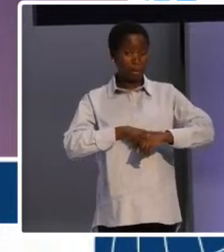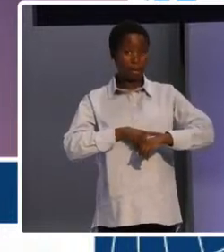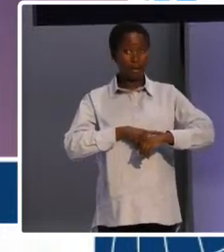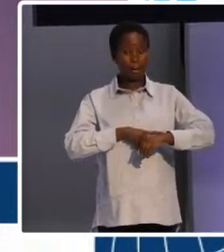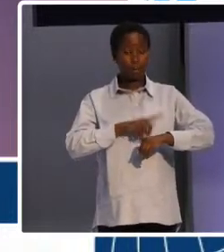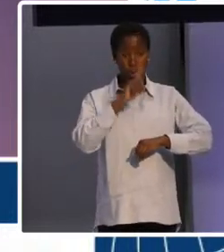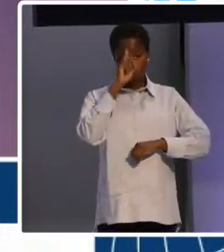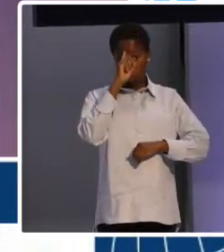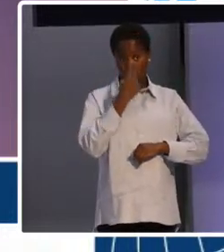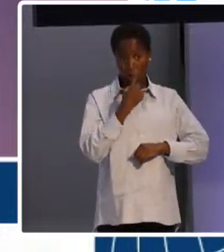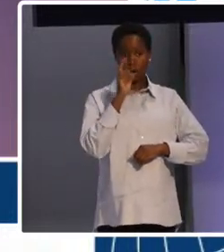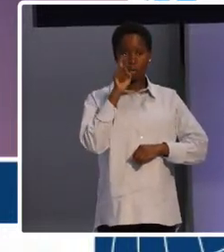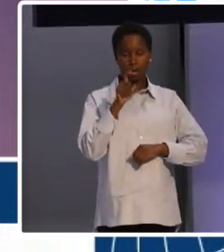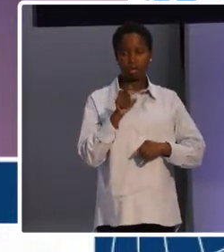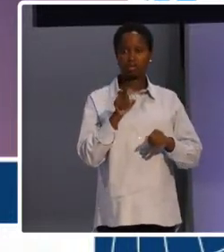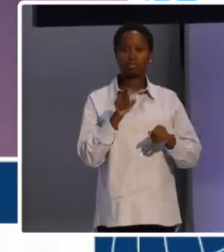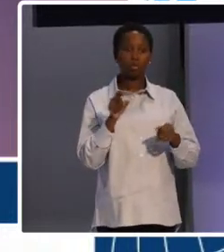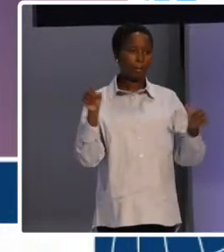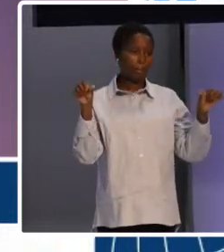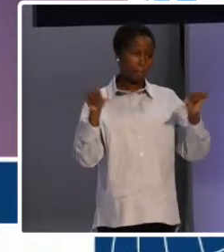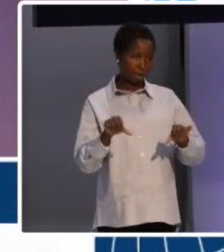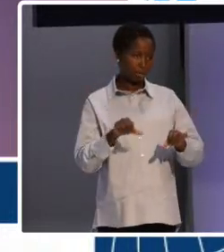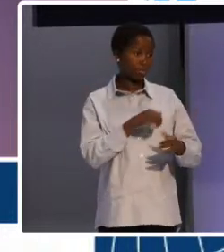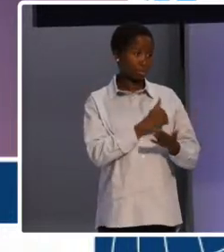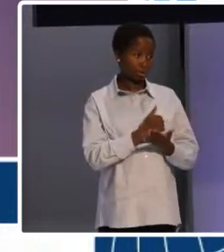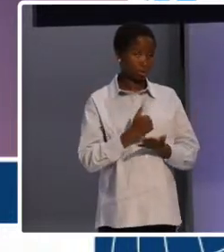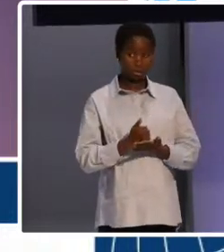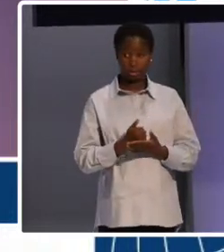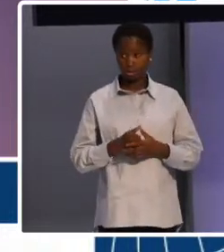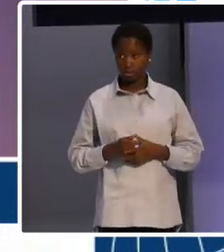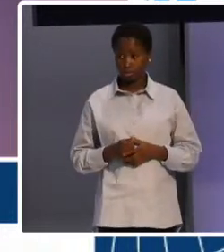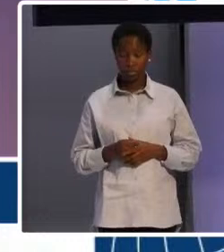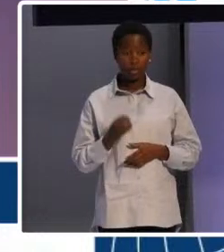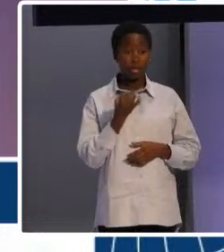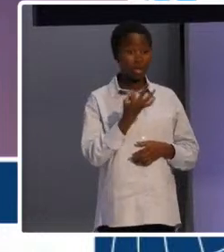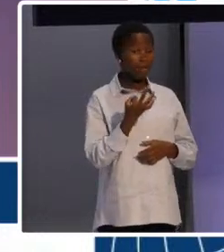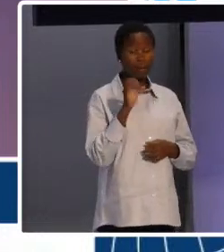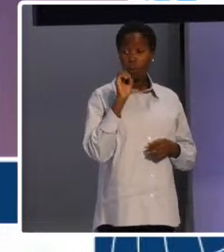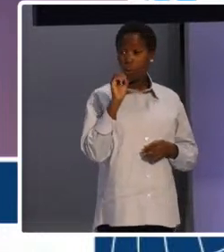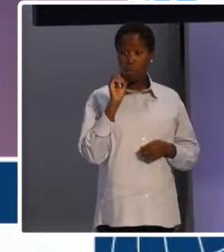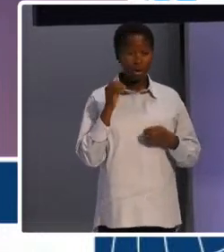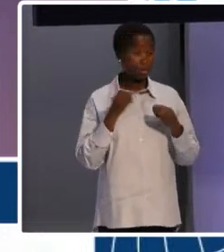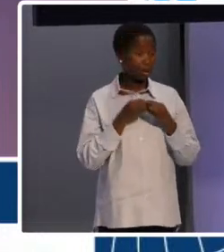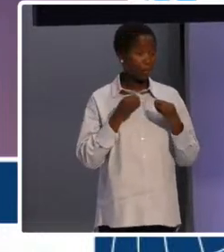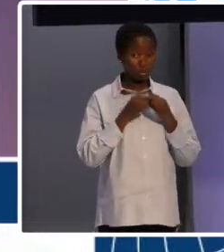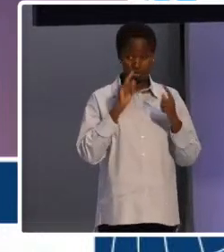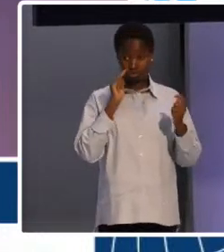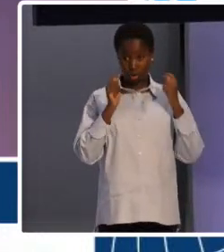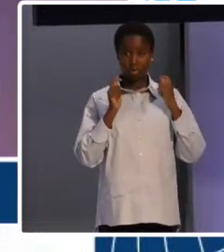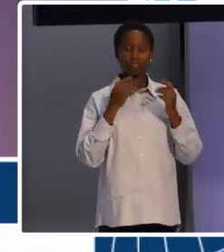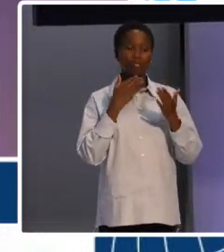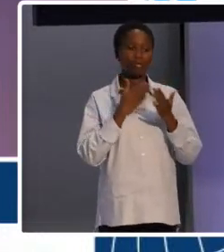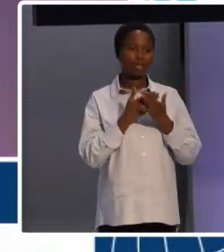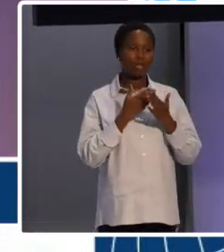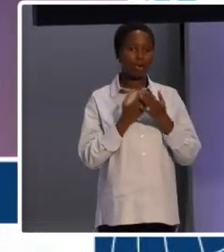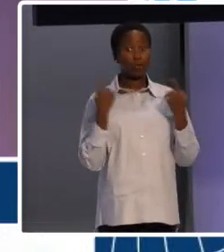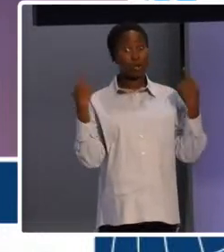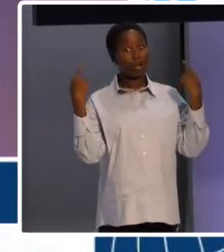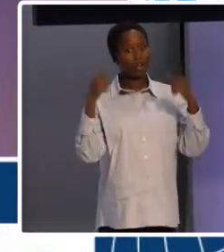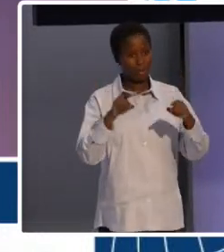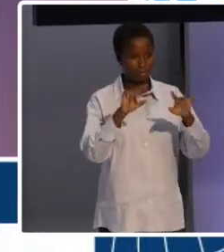1 o'clock back in this room. If anything changes, we will come and fetch you.